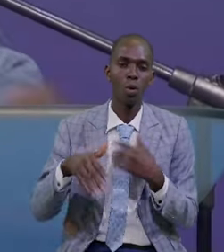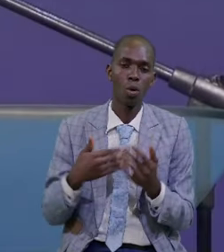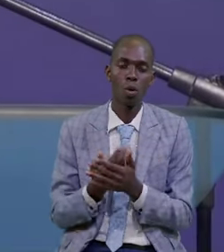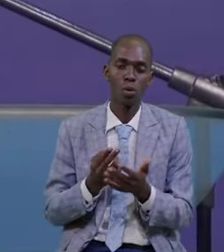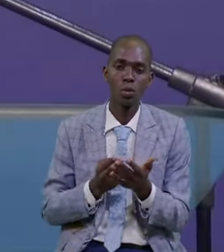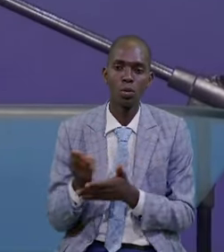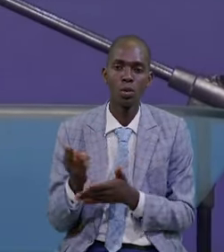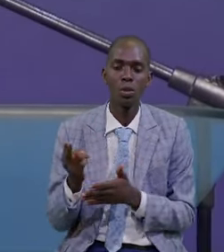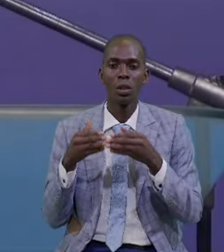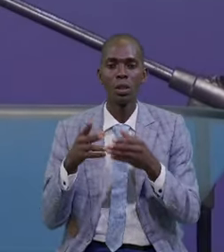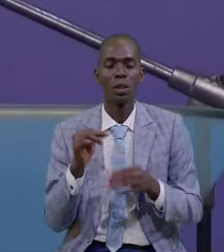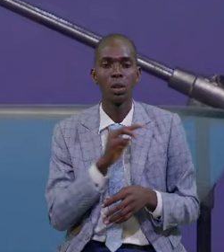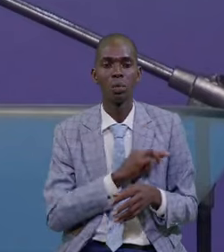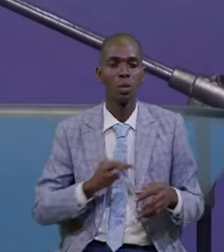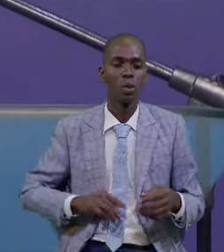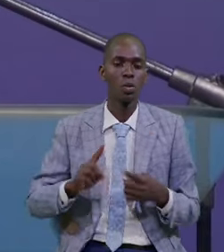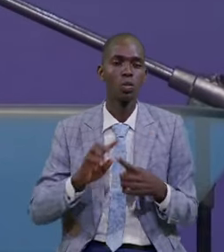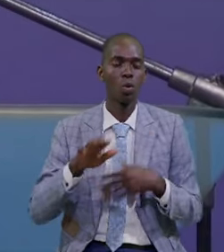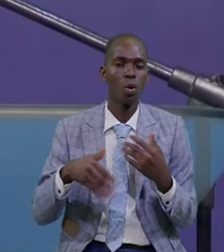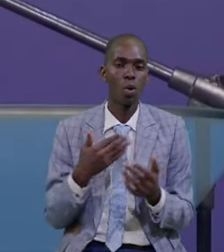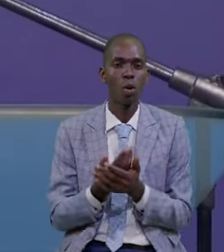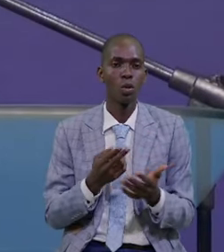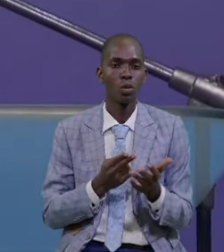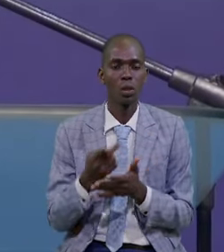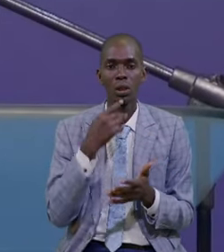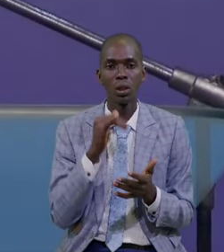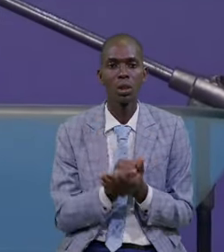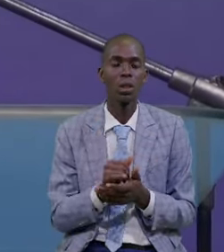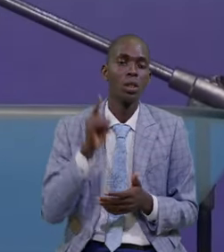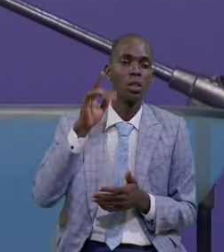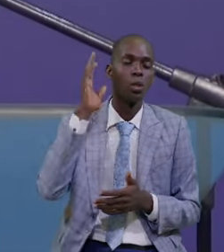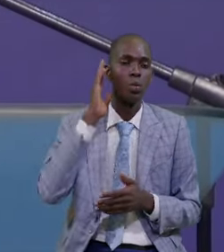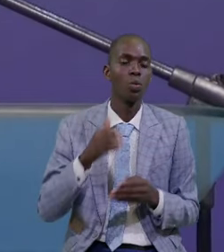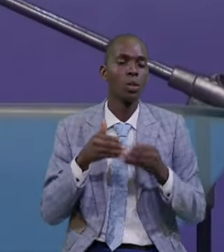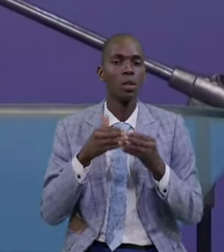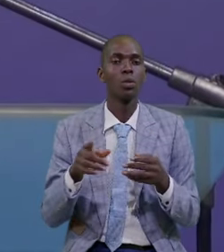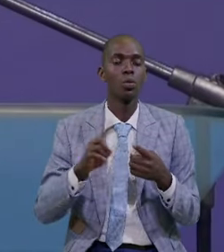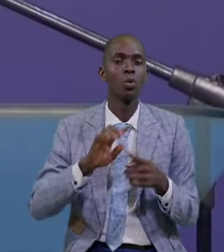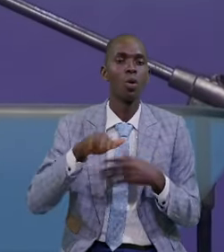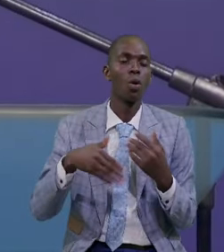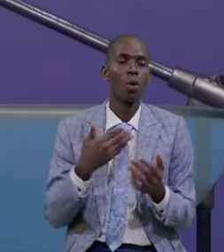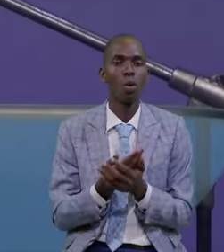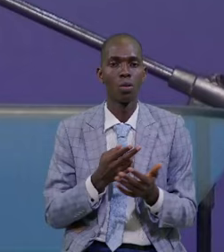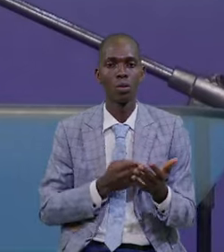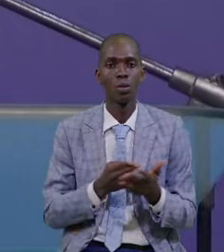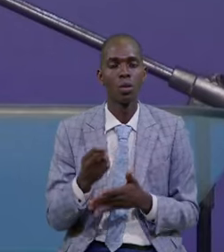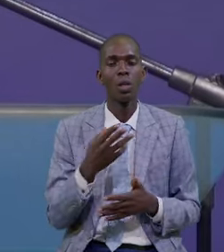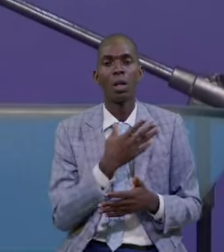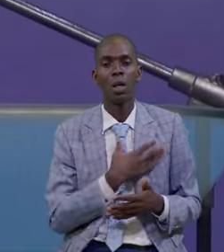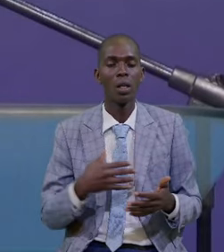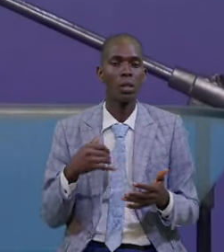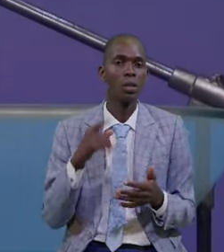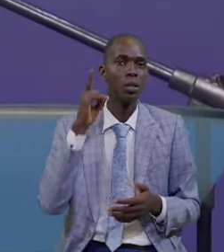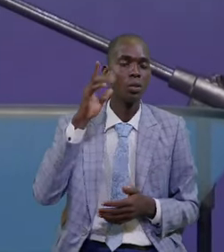all truth. He says it will guide you into all truth. And he shall not